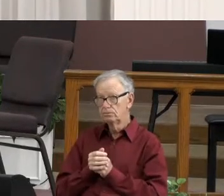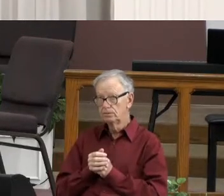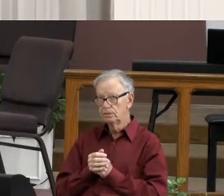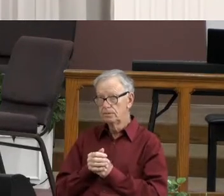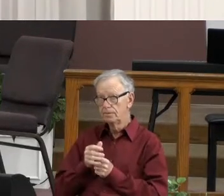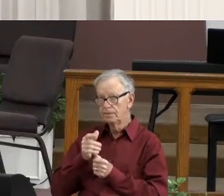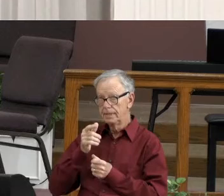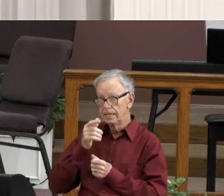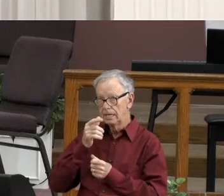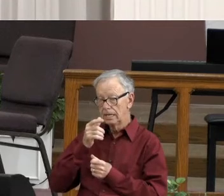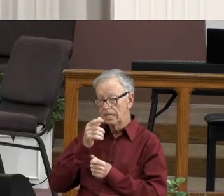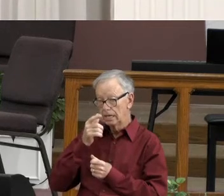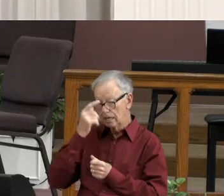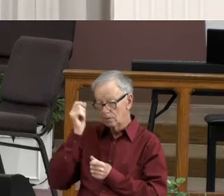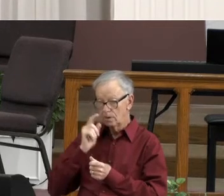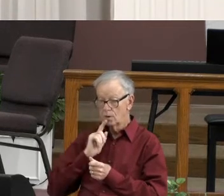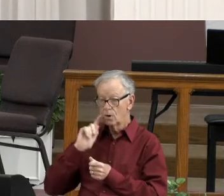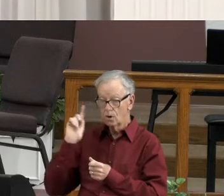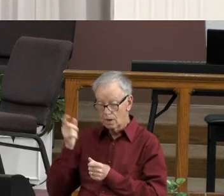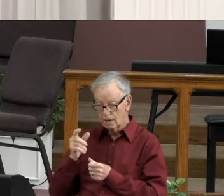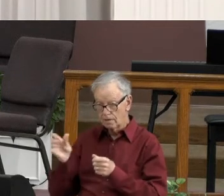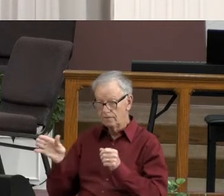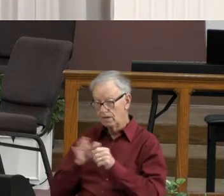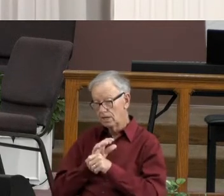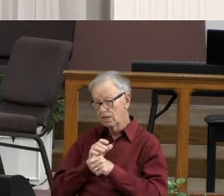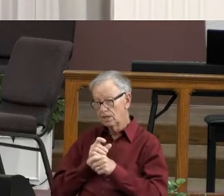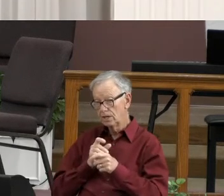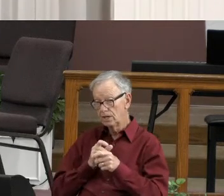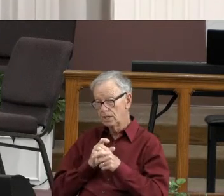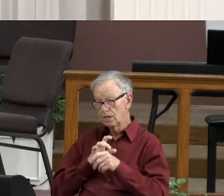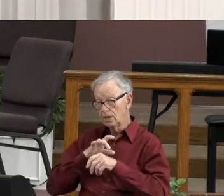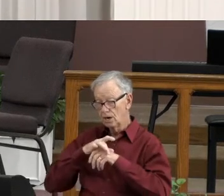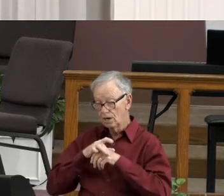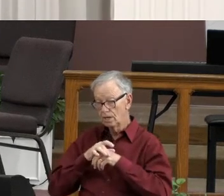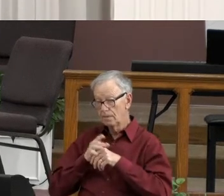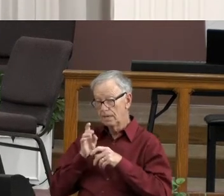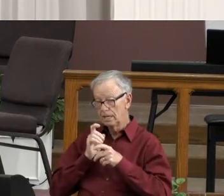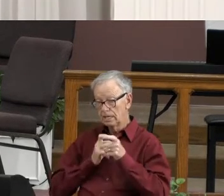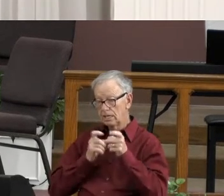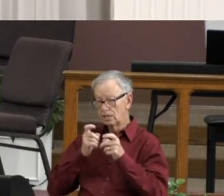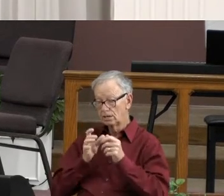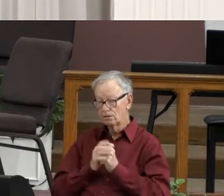Because we were mandated to fill the earth and be in charge. Are we?